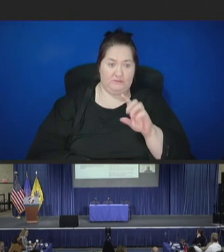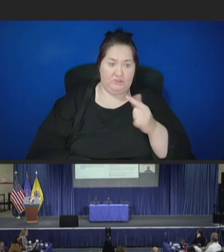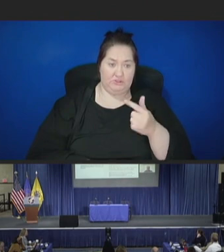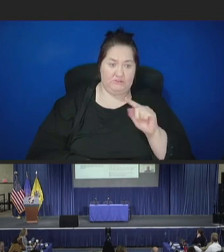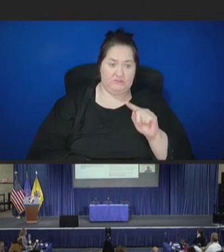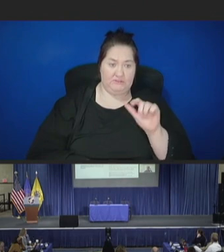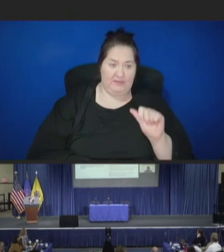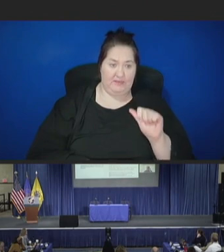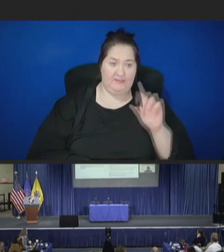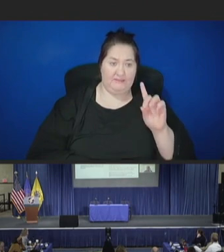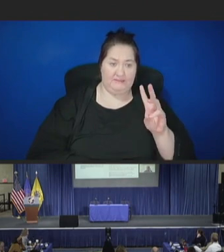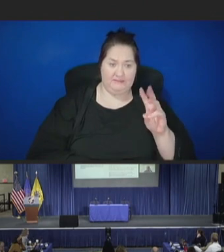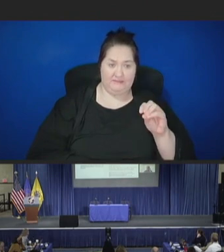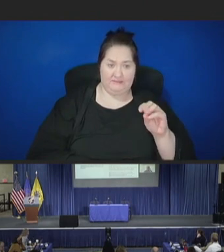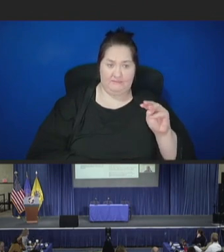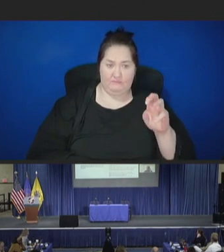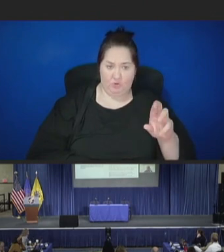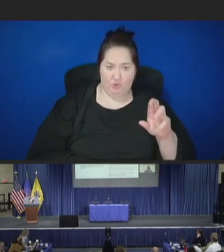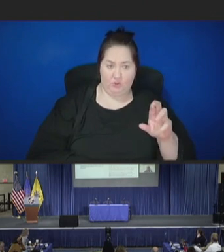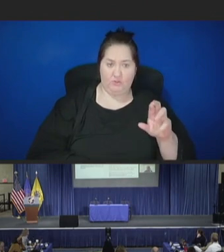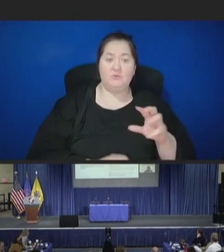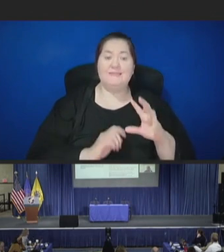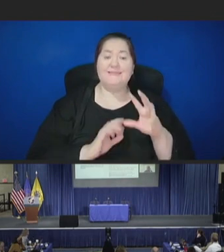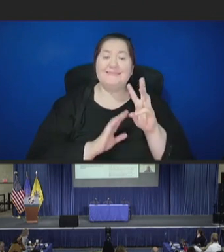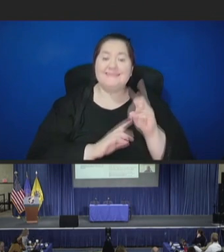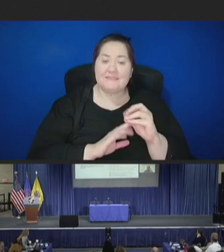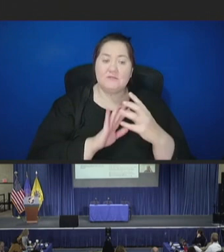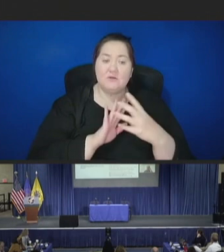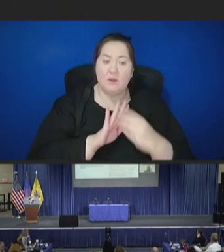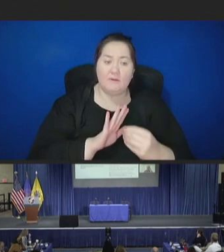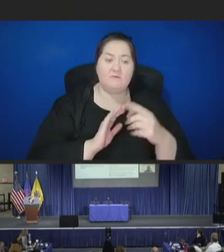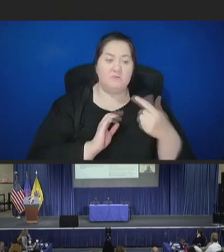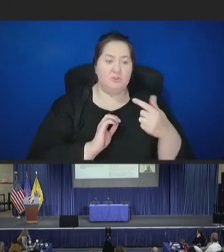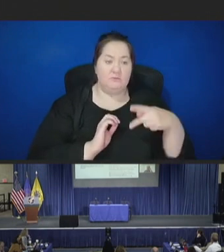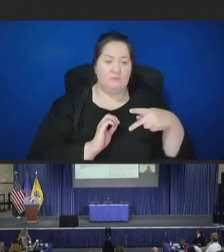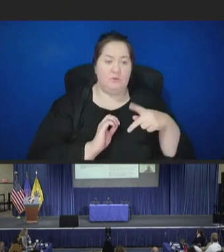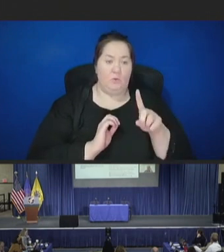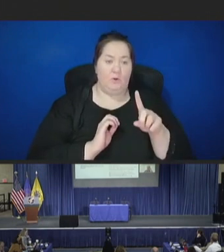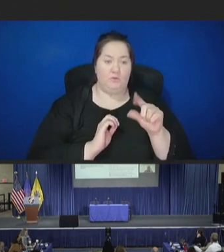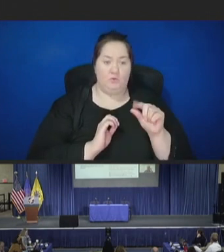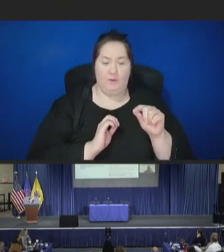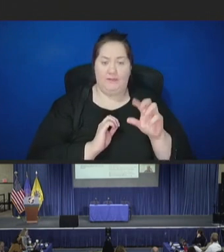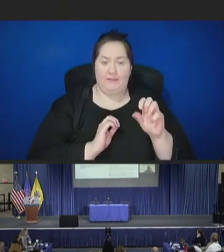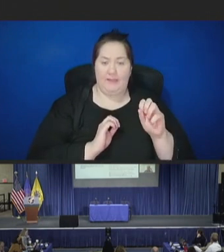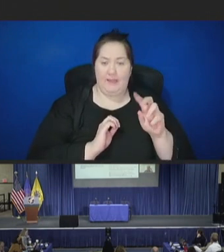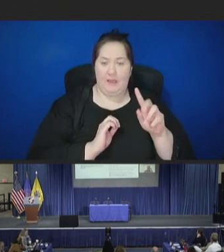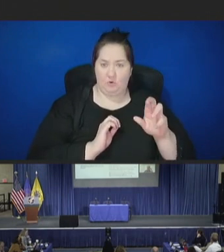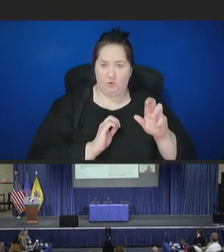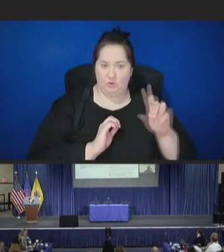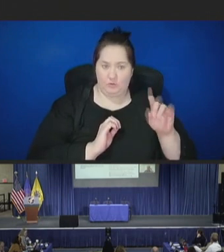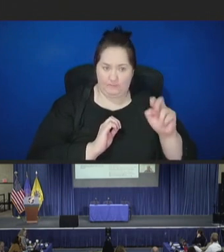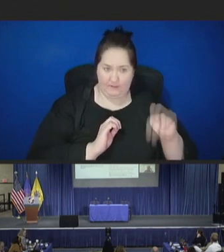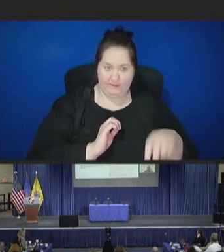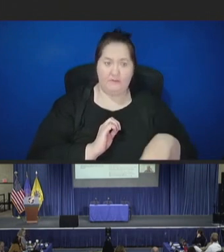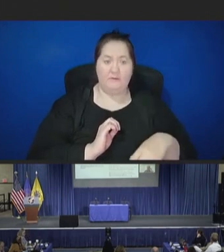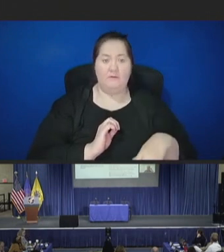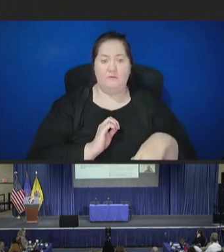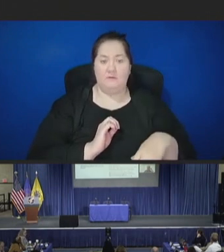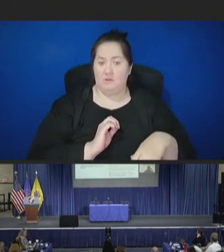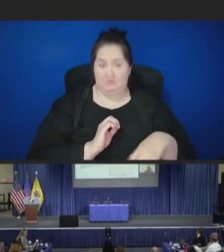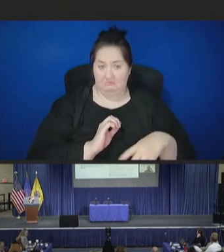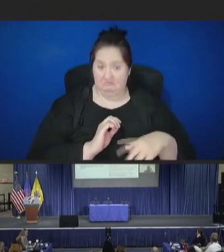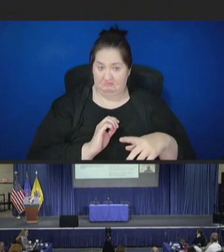self-assembling nanoparticle presenting 60 copies of an engineered GP120 outer domain. It has appreciable affinity and avidity for